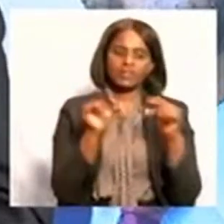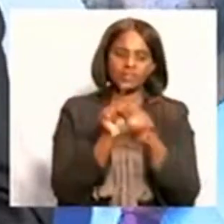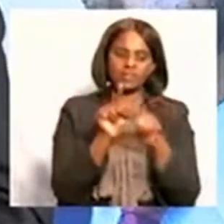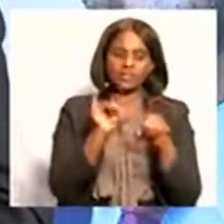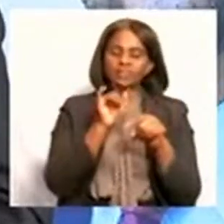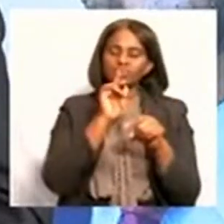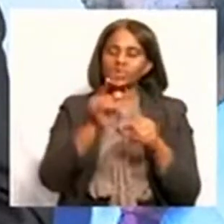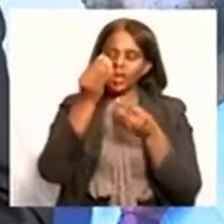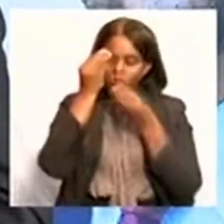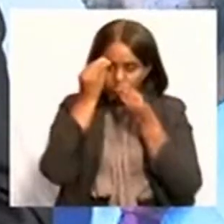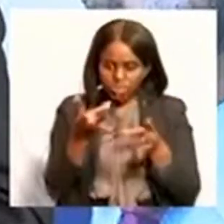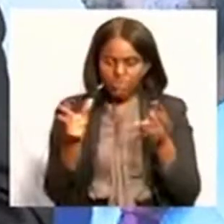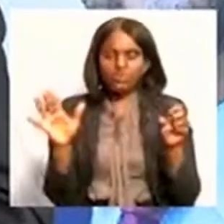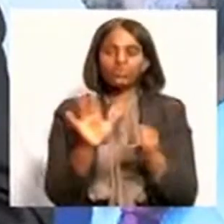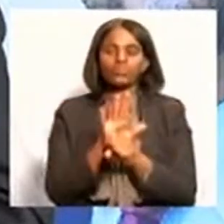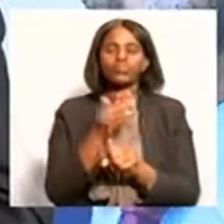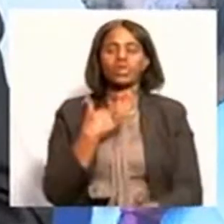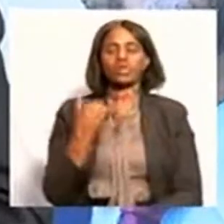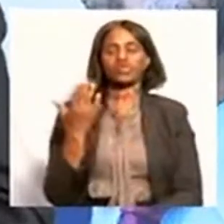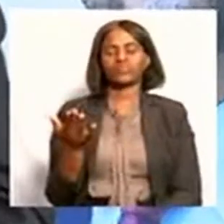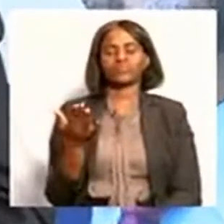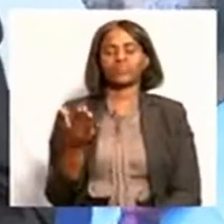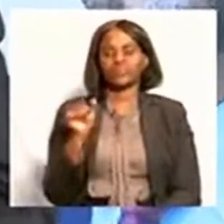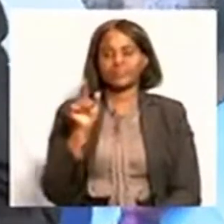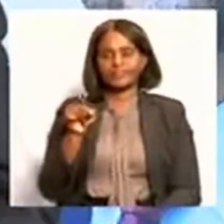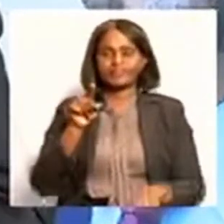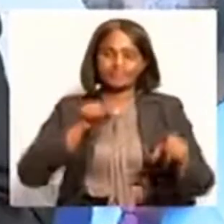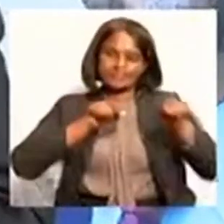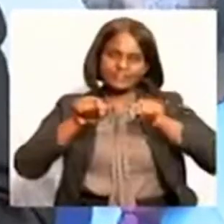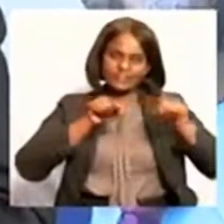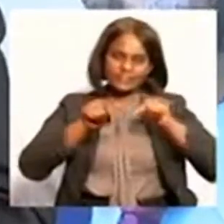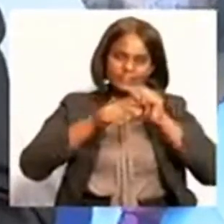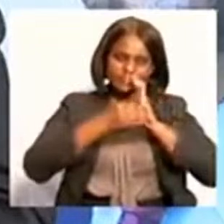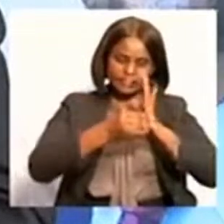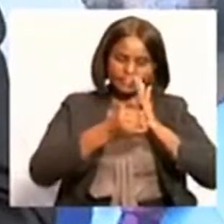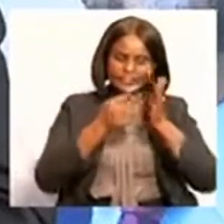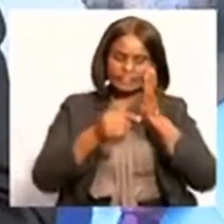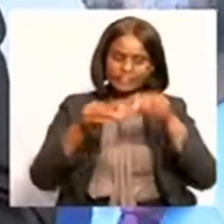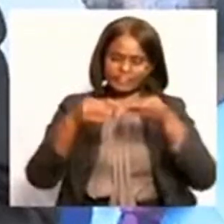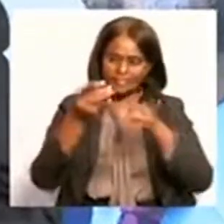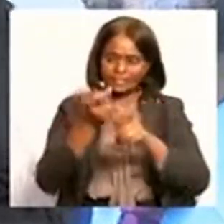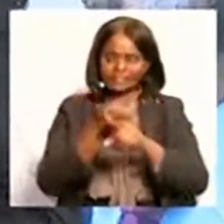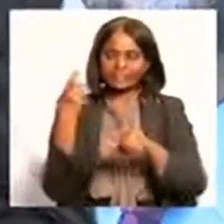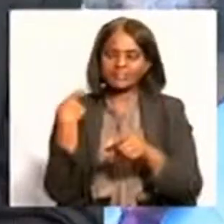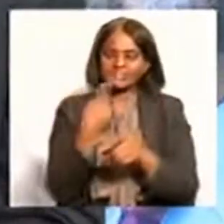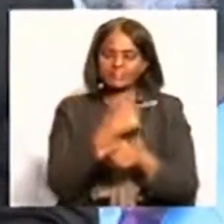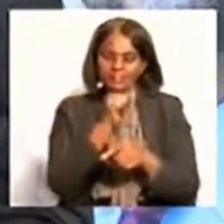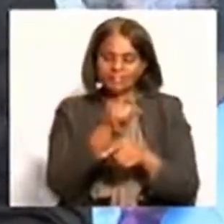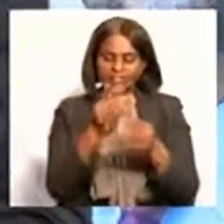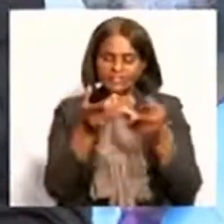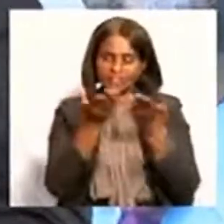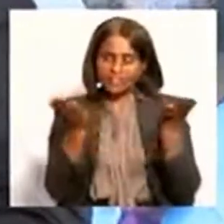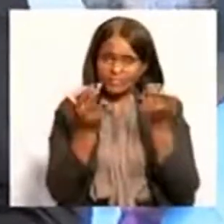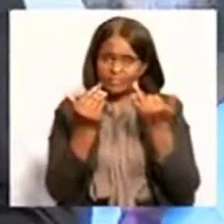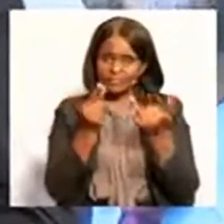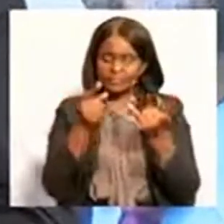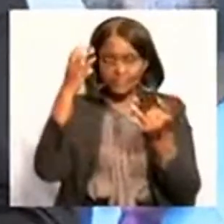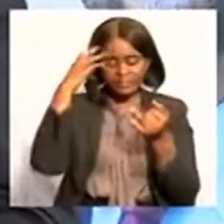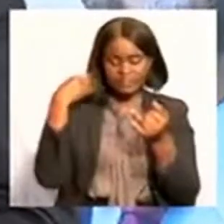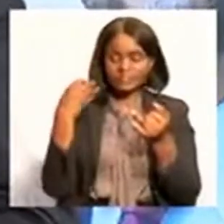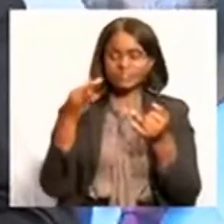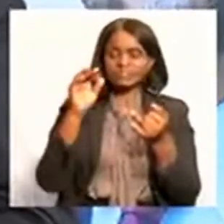total compliance to the regulation, the guidance that was provided by Parliament. This is where now the Office of the Auditor